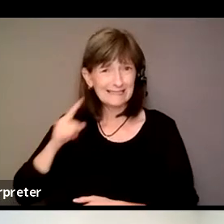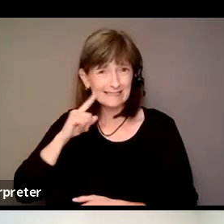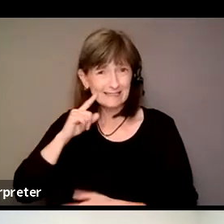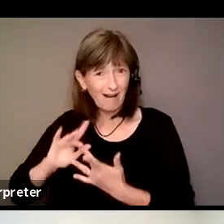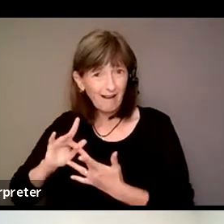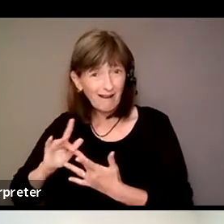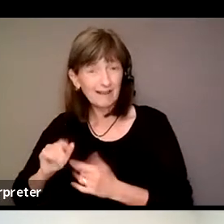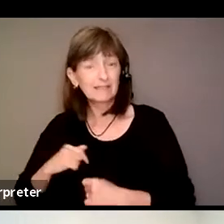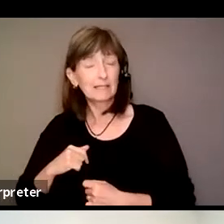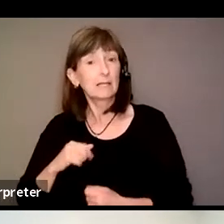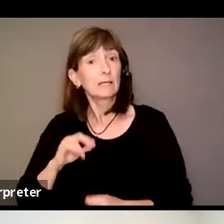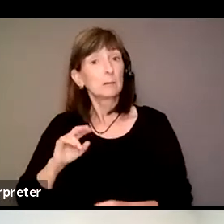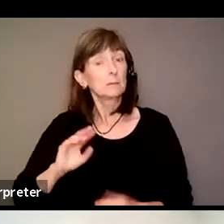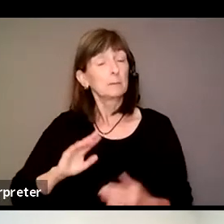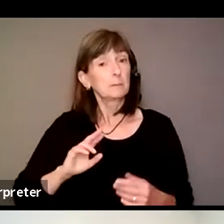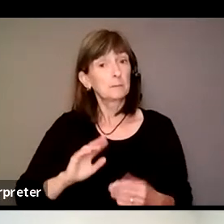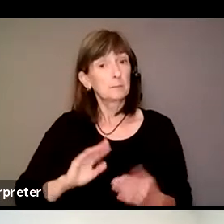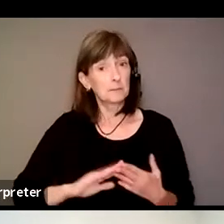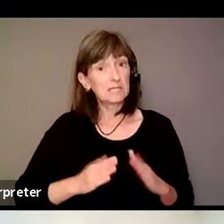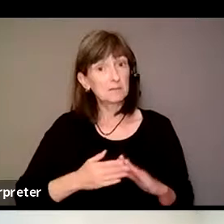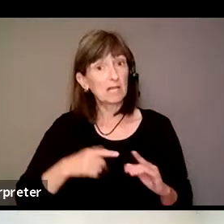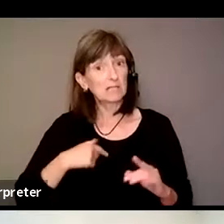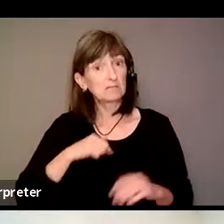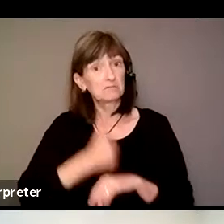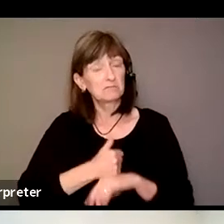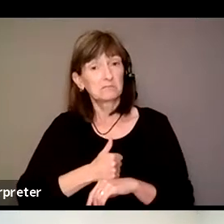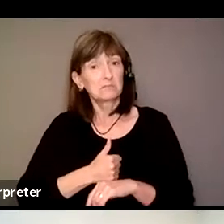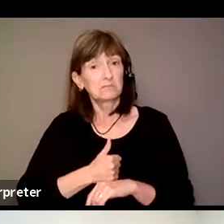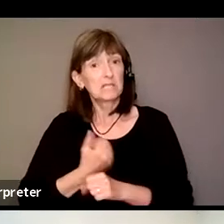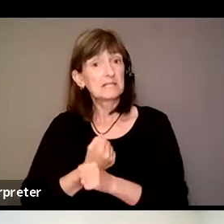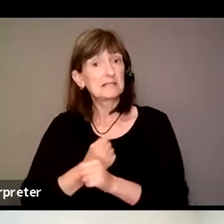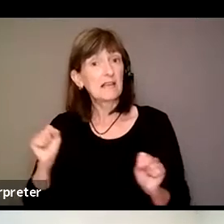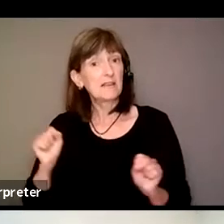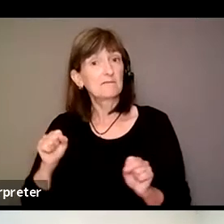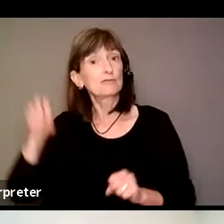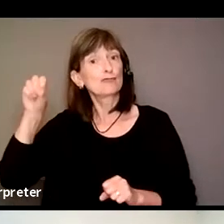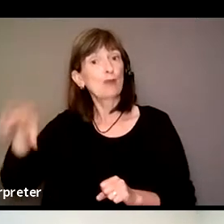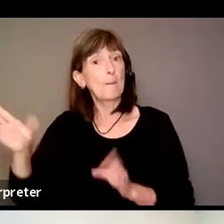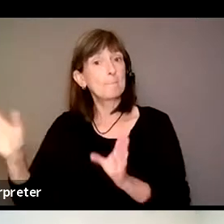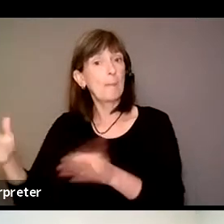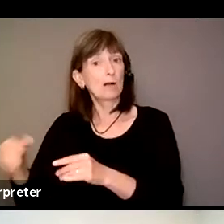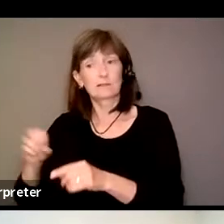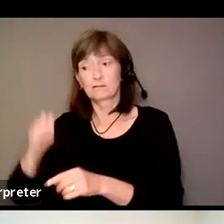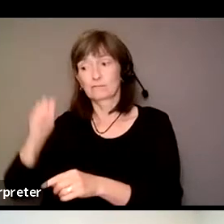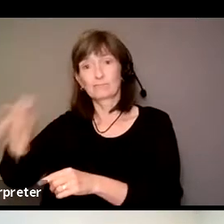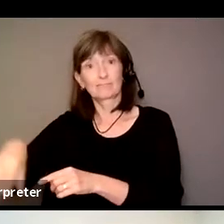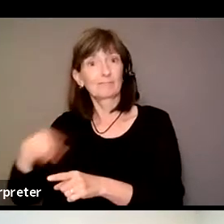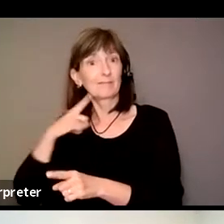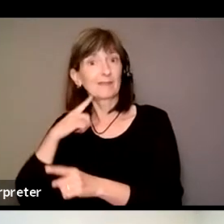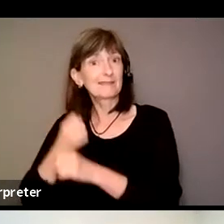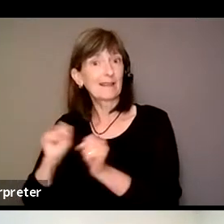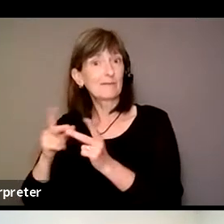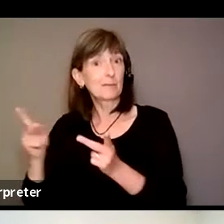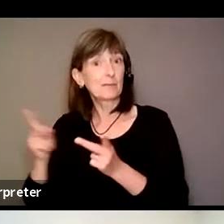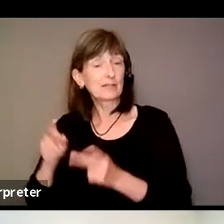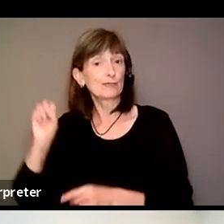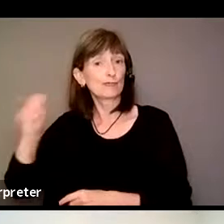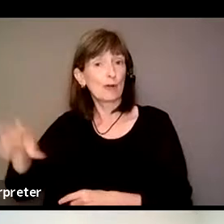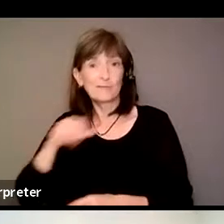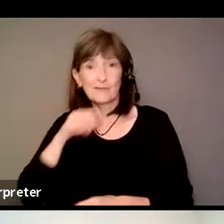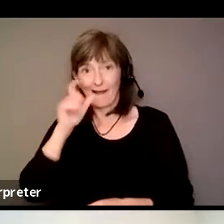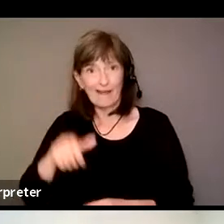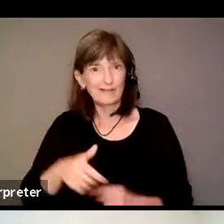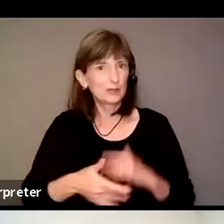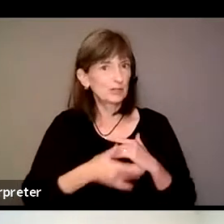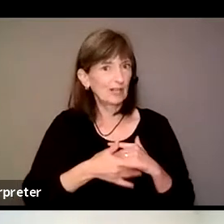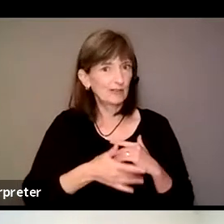municipalities set up safe and accessible drop boxes so they could drop their payments off at safe places instead of having to and not